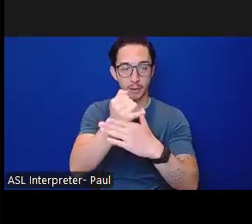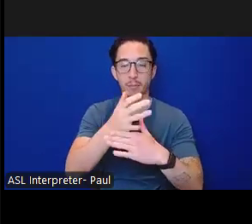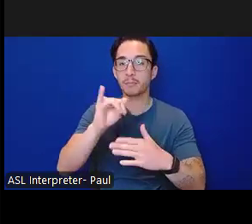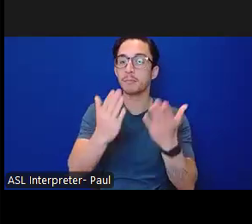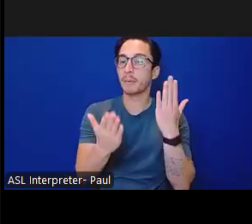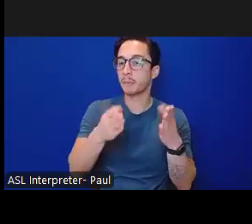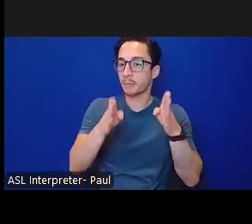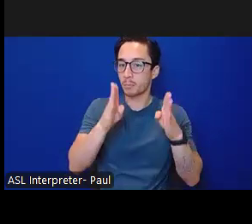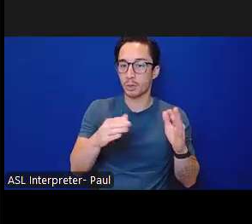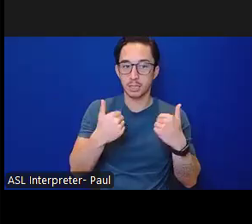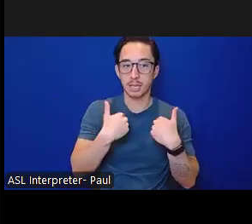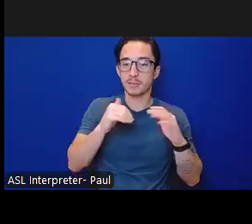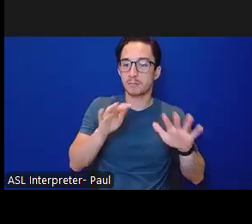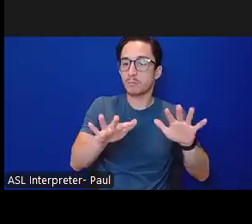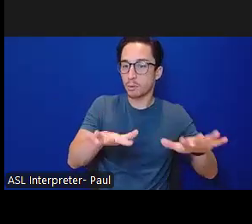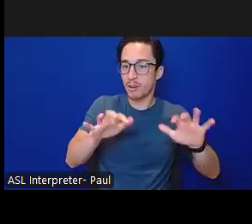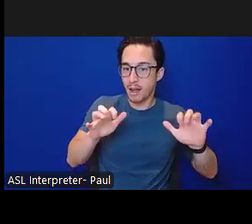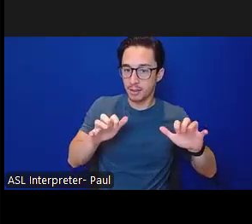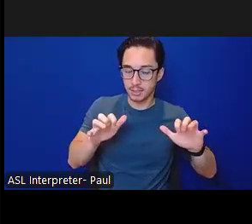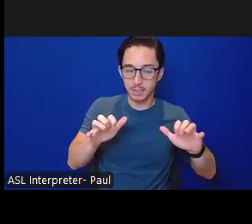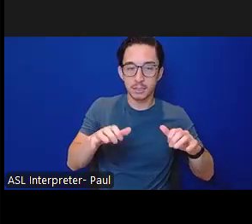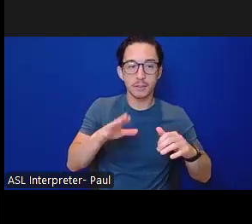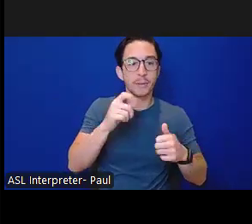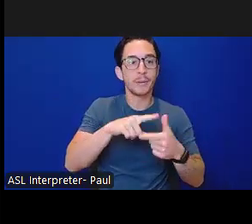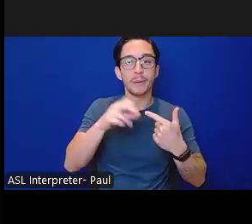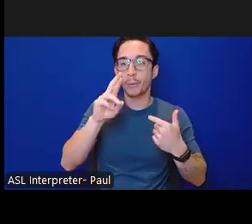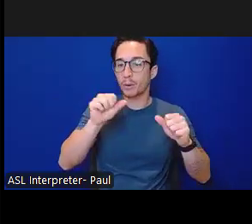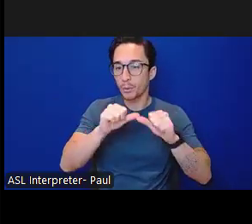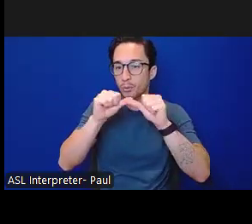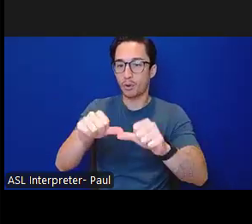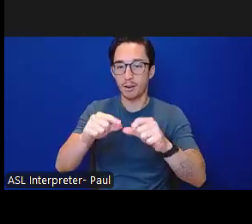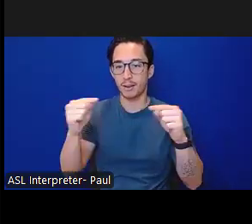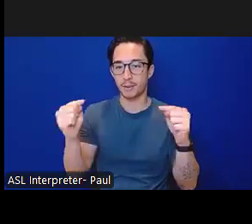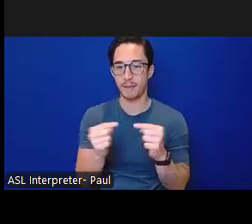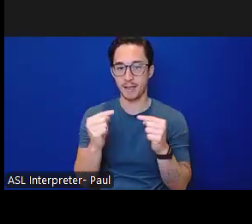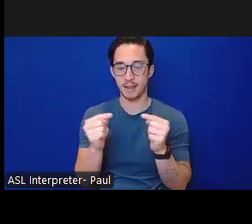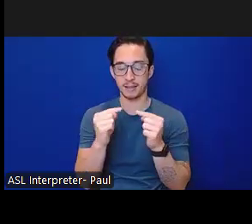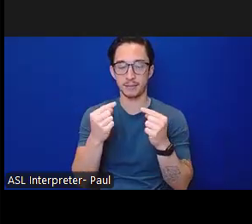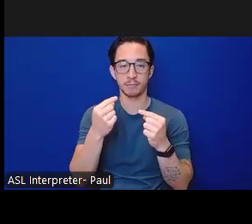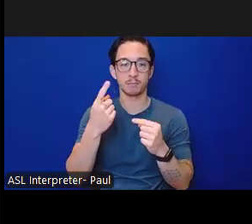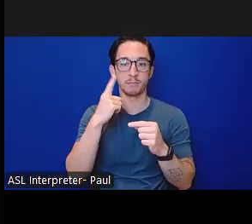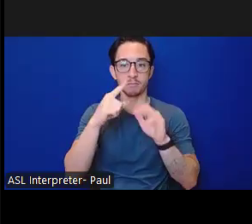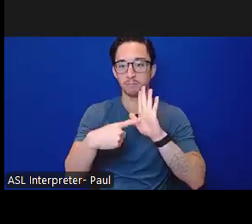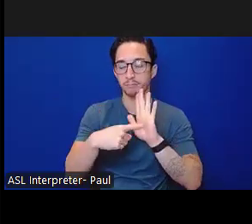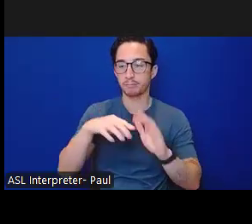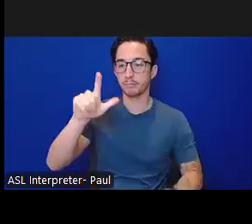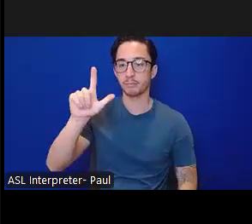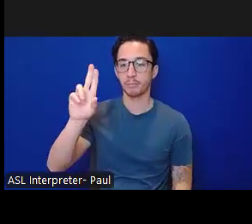is experiencing paralysis or chronic pain condition, for an example, like lupus.